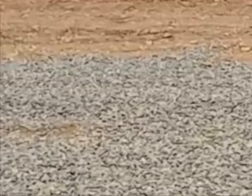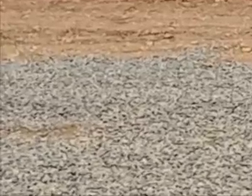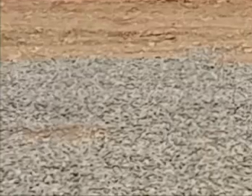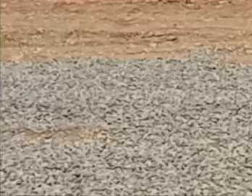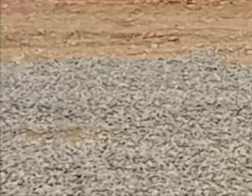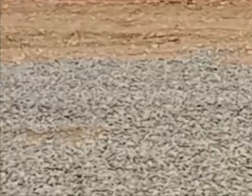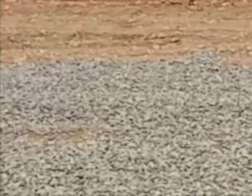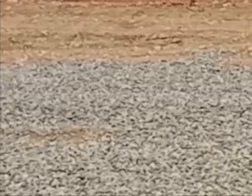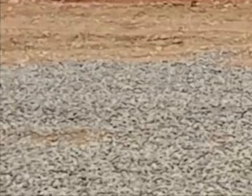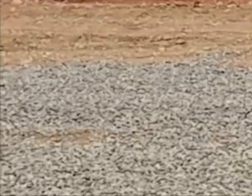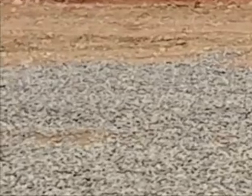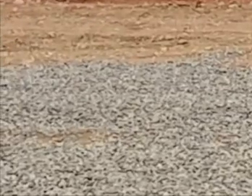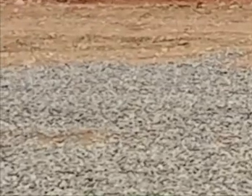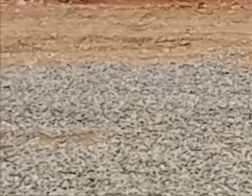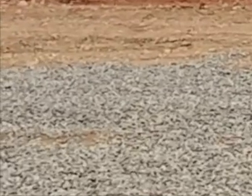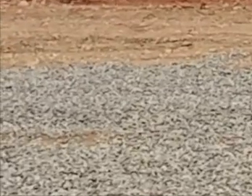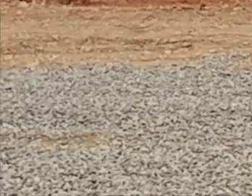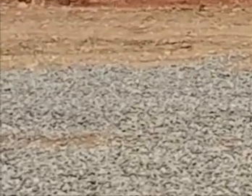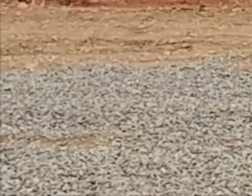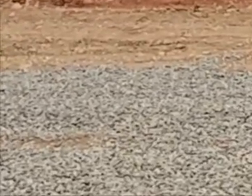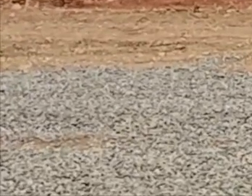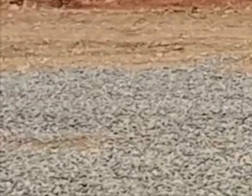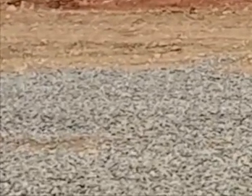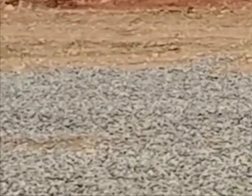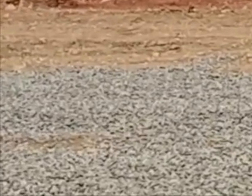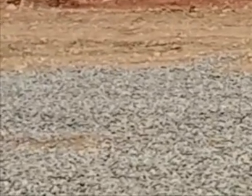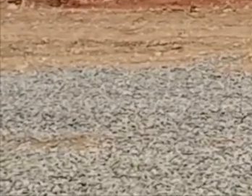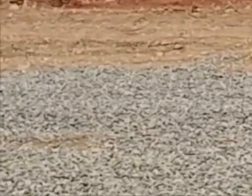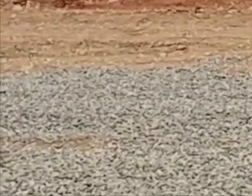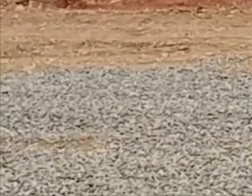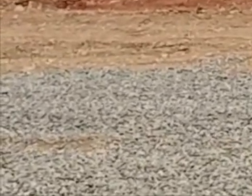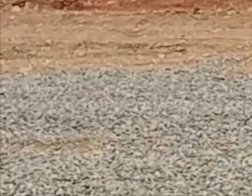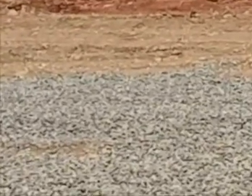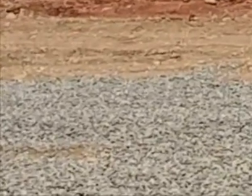circle and it is important to try and live it to the fullest.